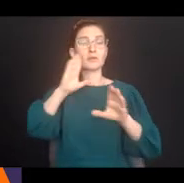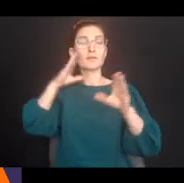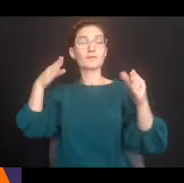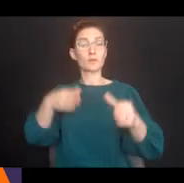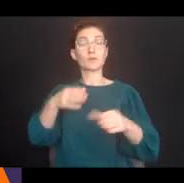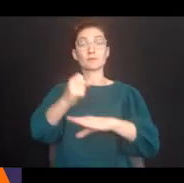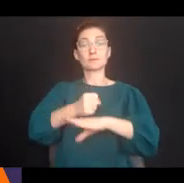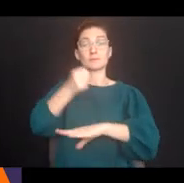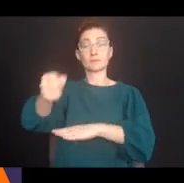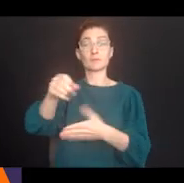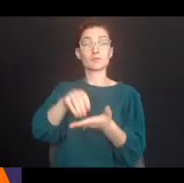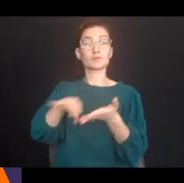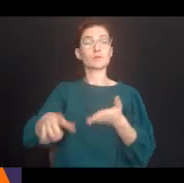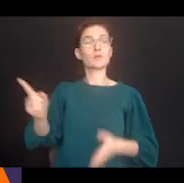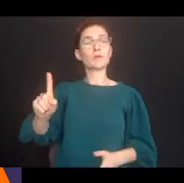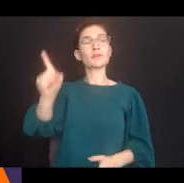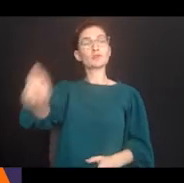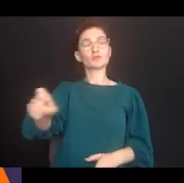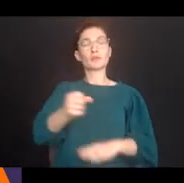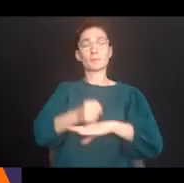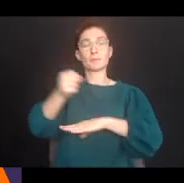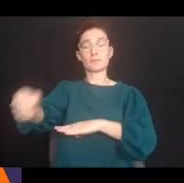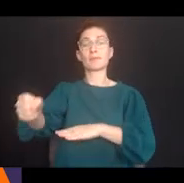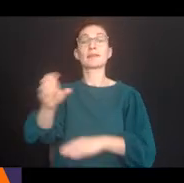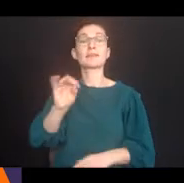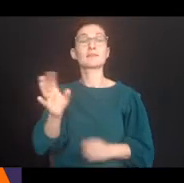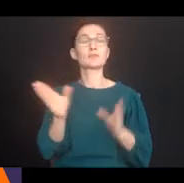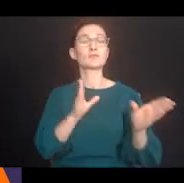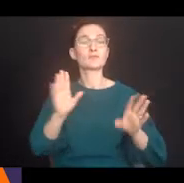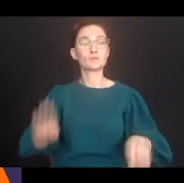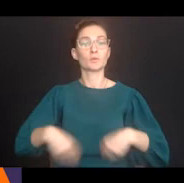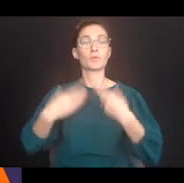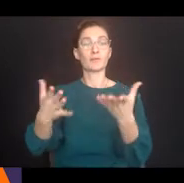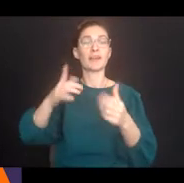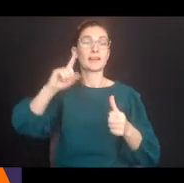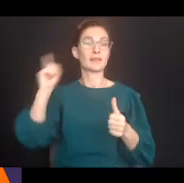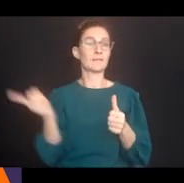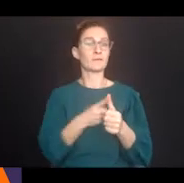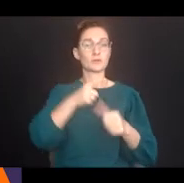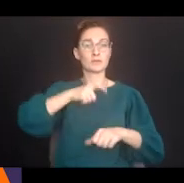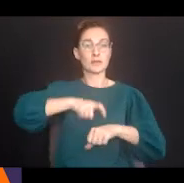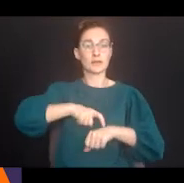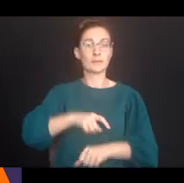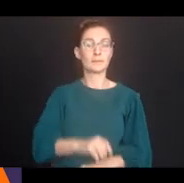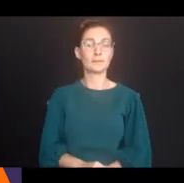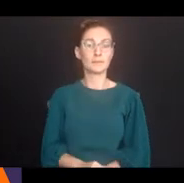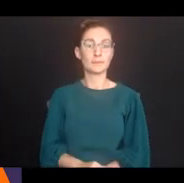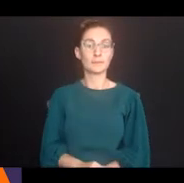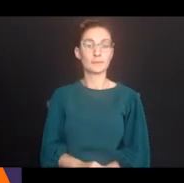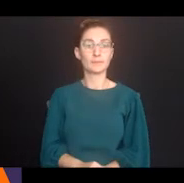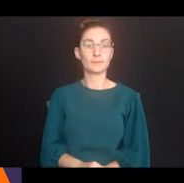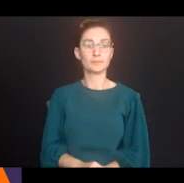be on placing the student where they would have been had the services been received in the first place.